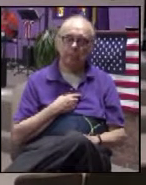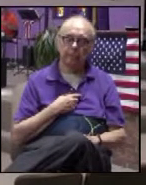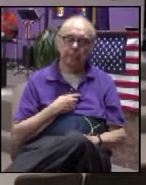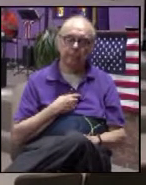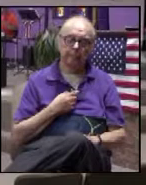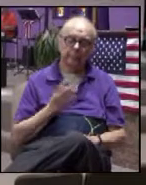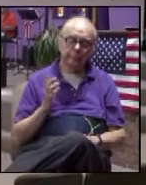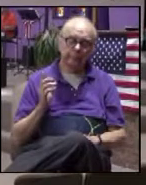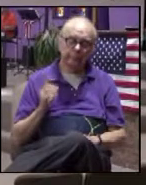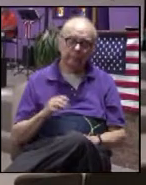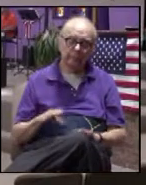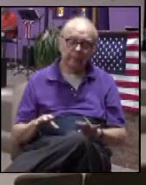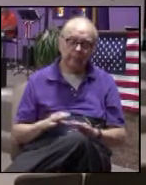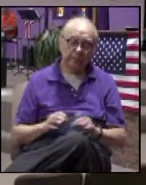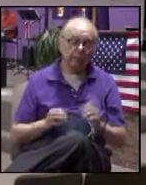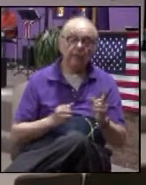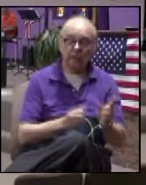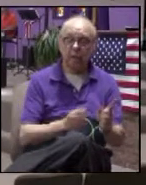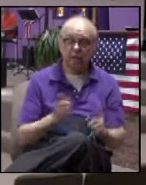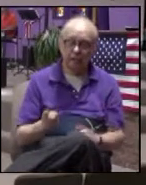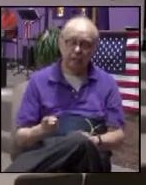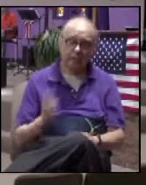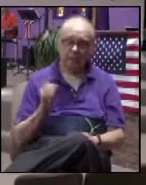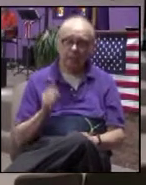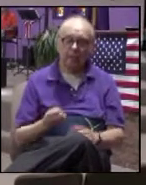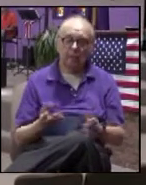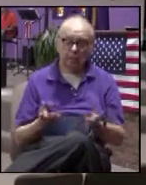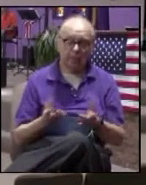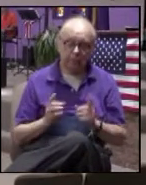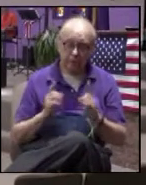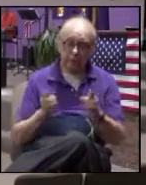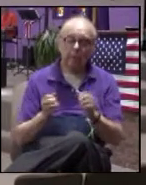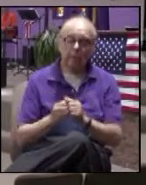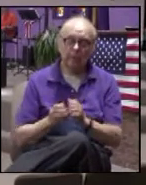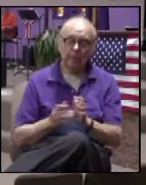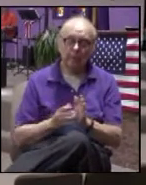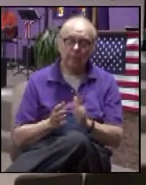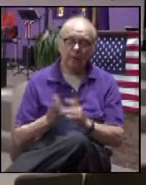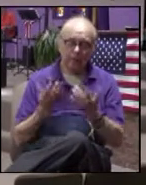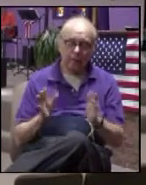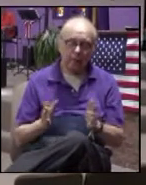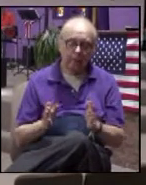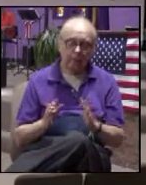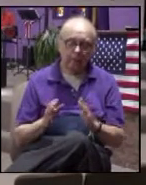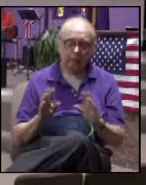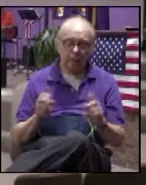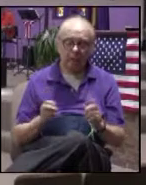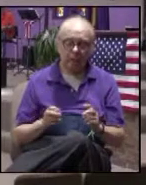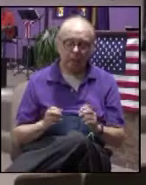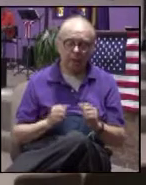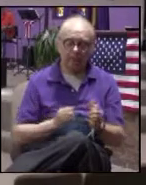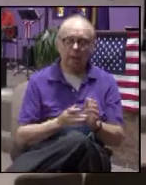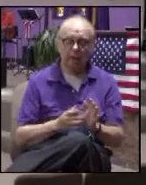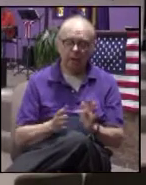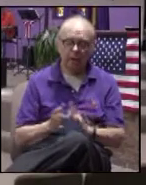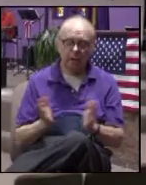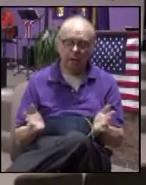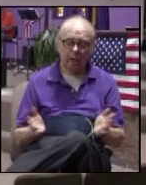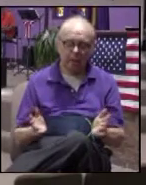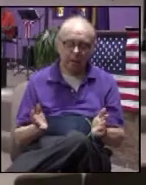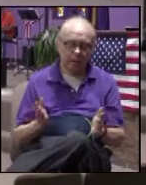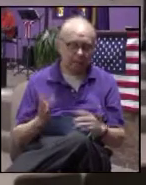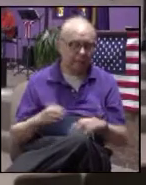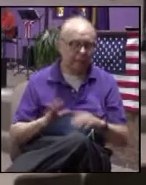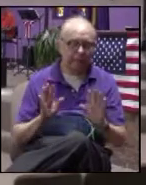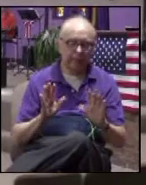But we have to be willing to follow. We have to be willing to go with him. I'm going to finish with this last statement here. It says, to follow Jesus means you subject everything in